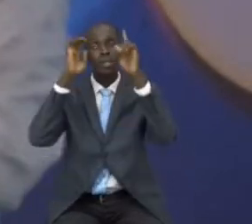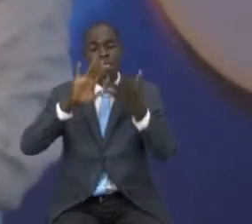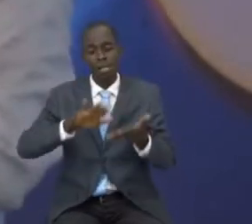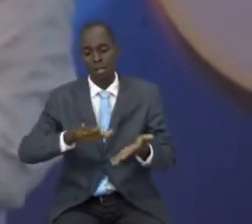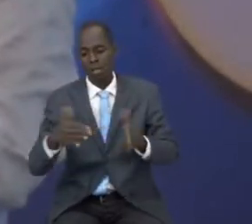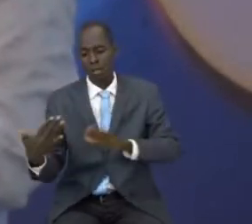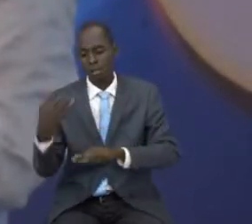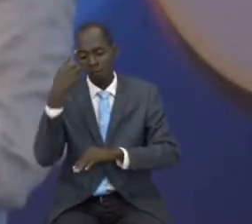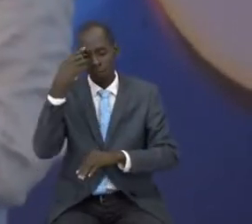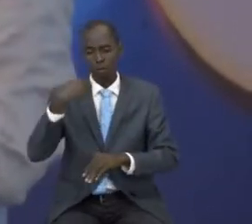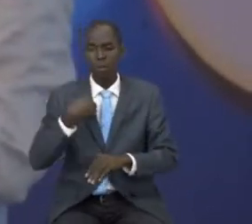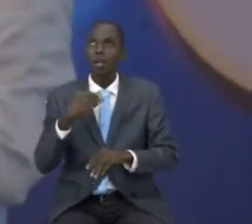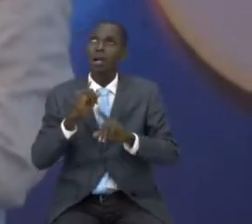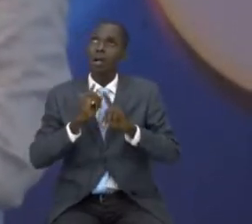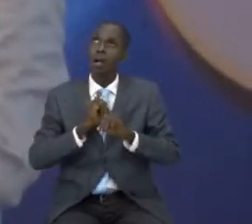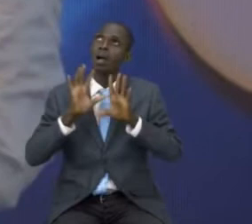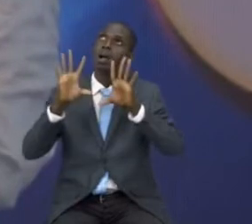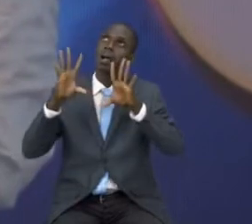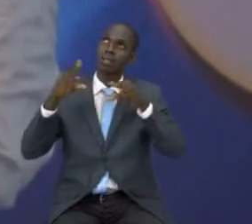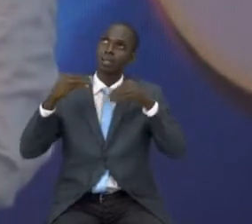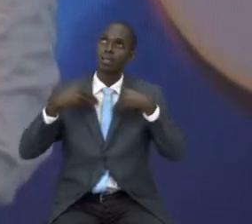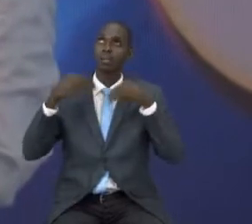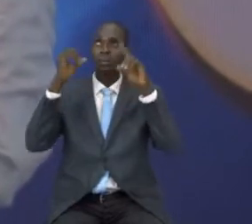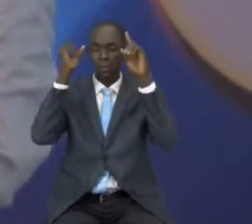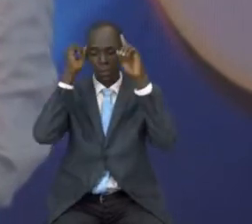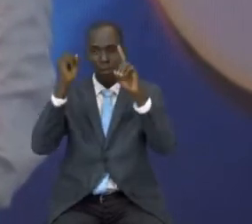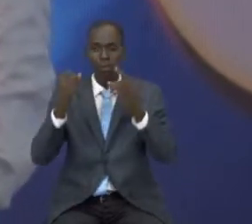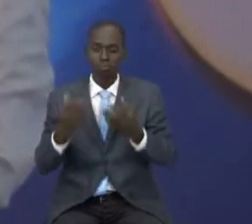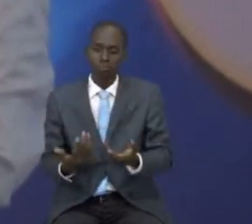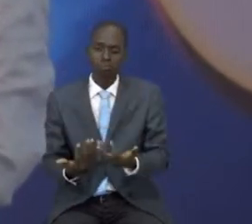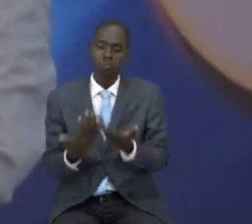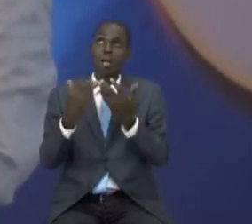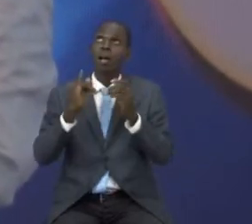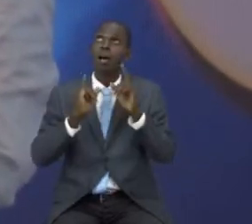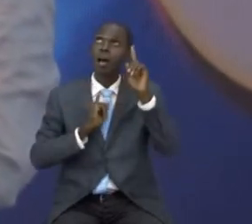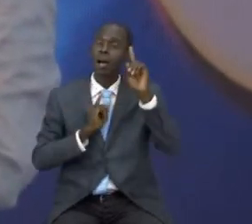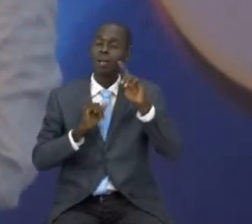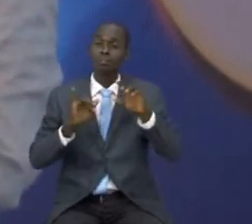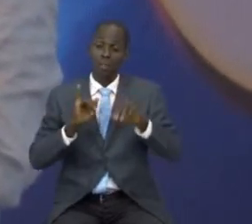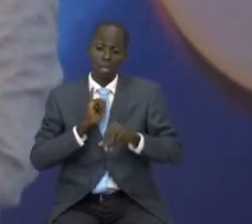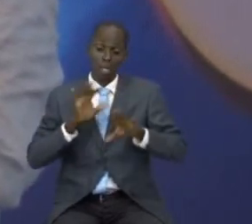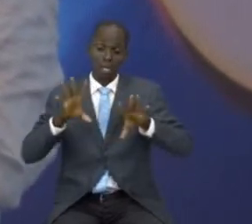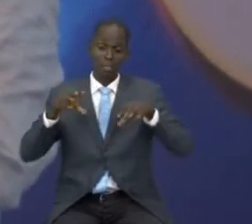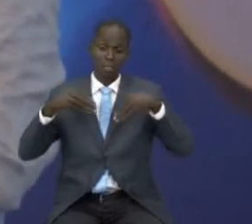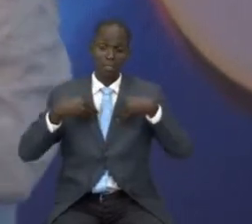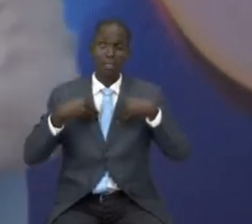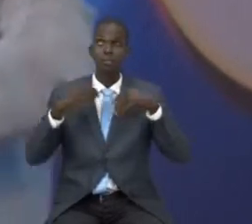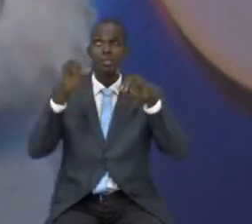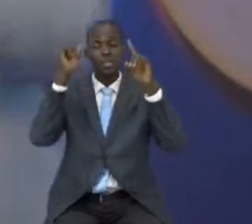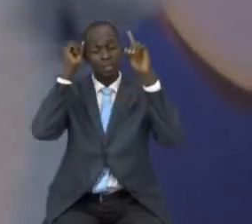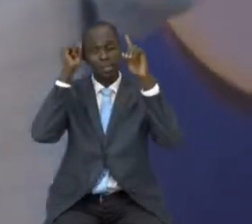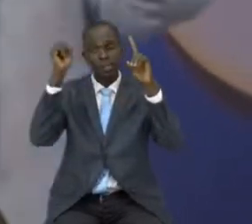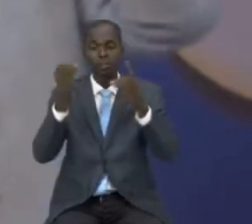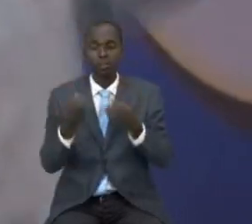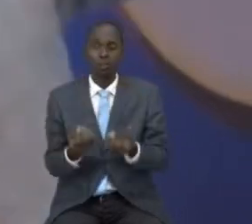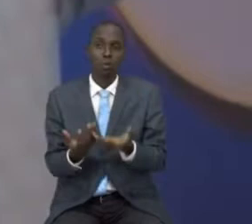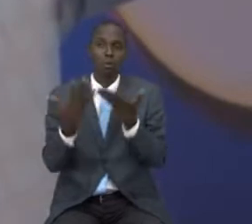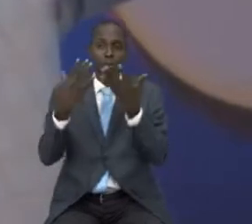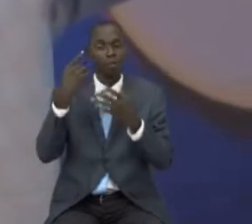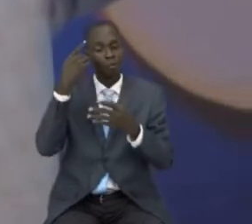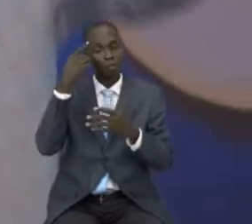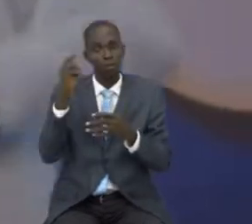I accept his sacrifice, I accept the offer of his salvation, and